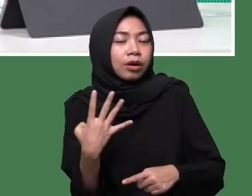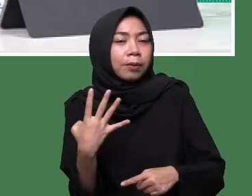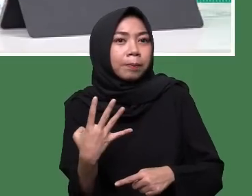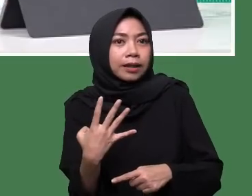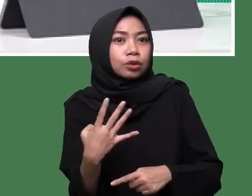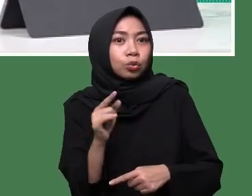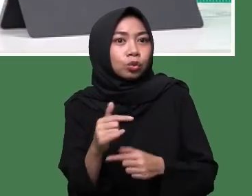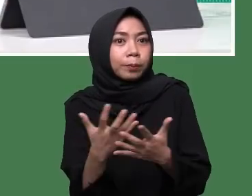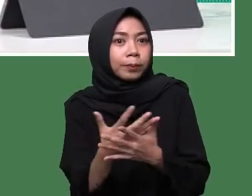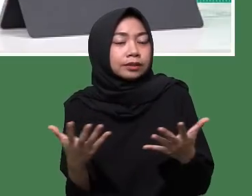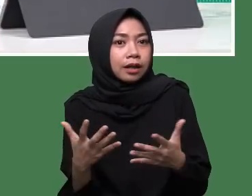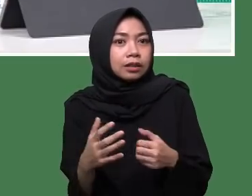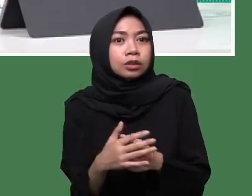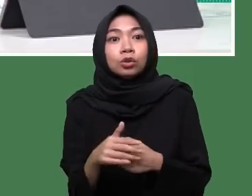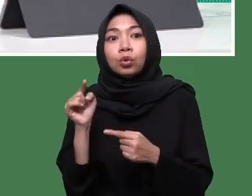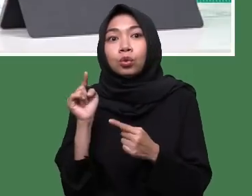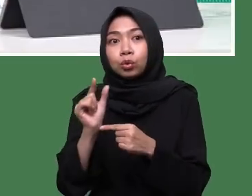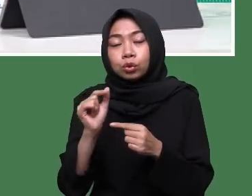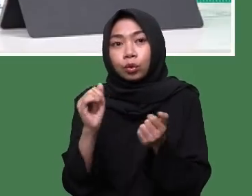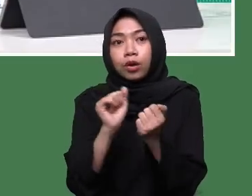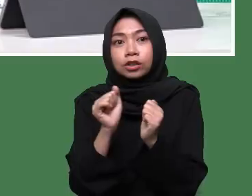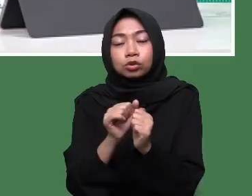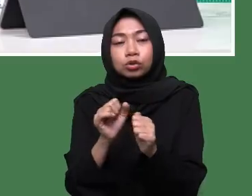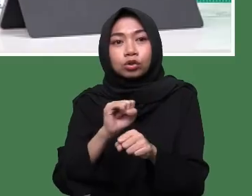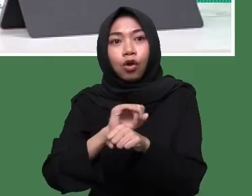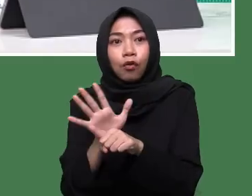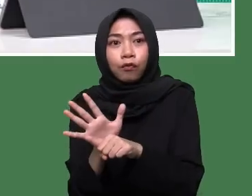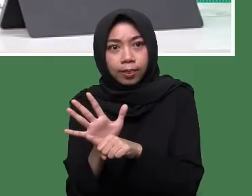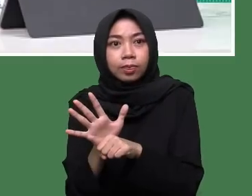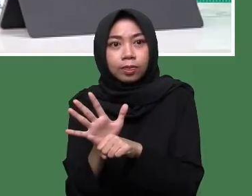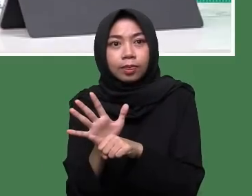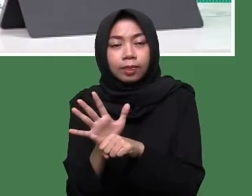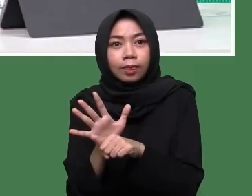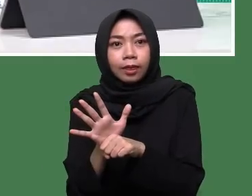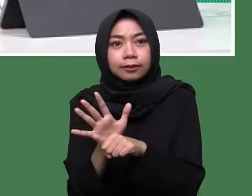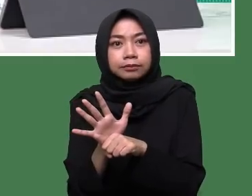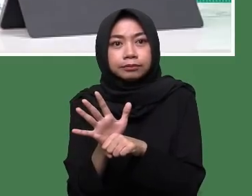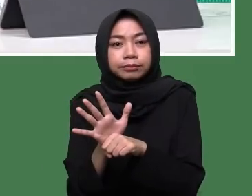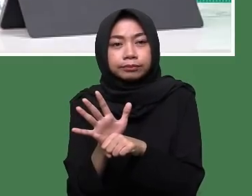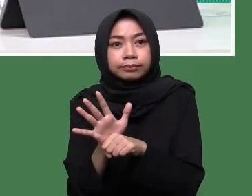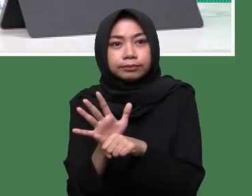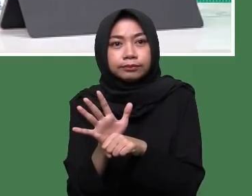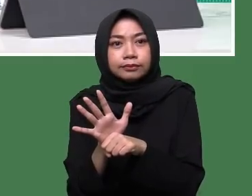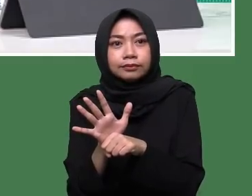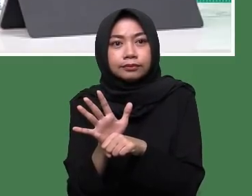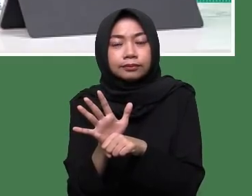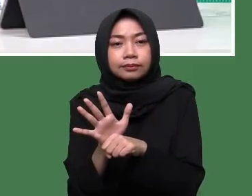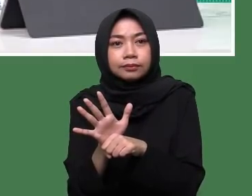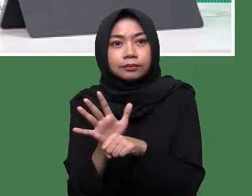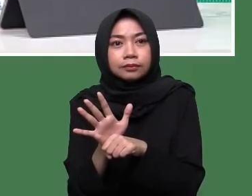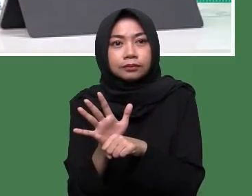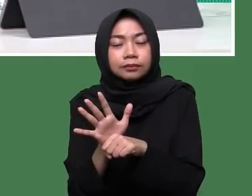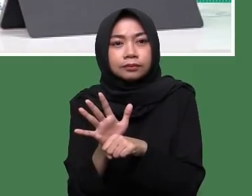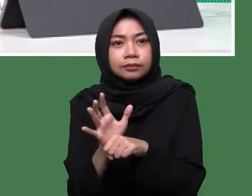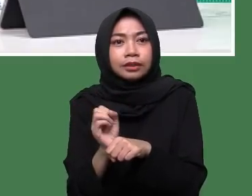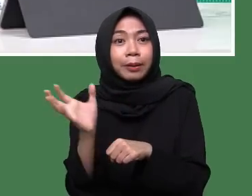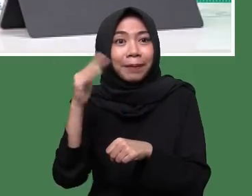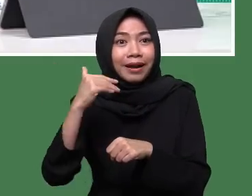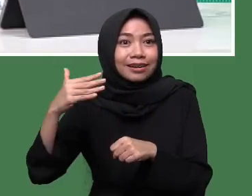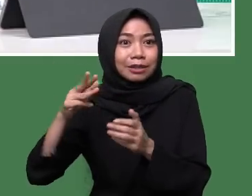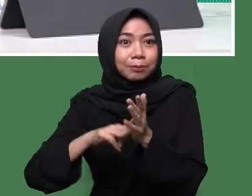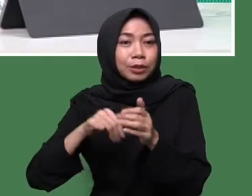Yes, for COVID-19, of course, in the last several days or a